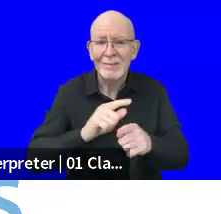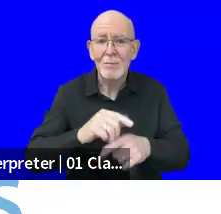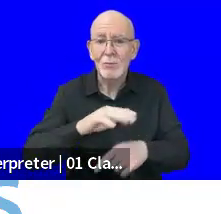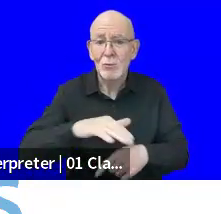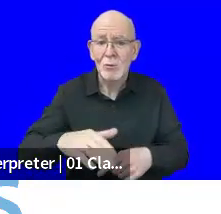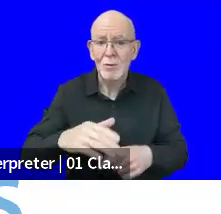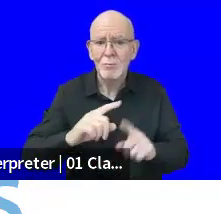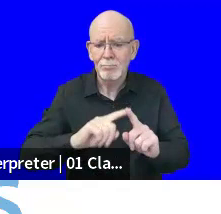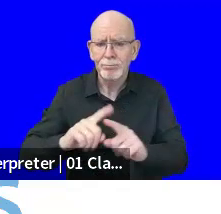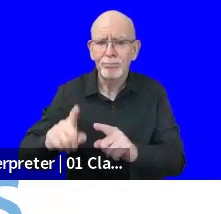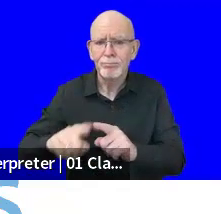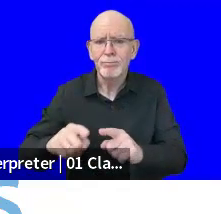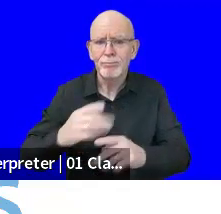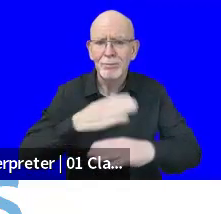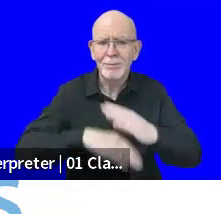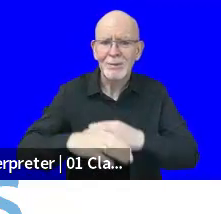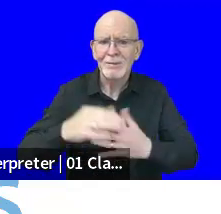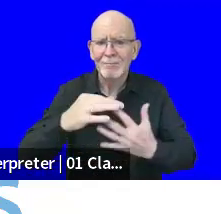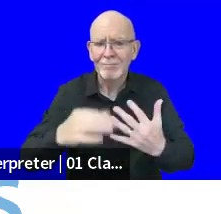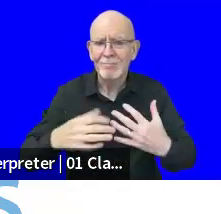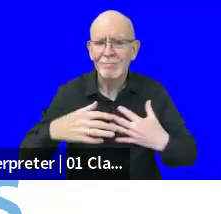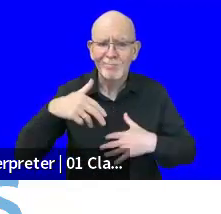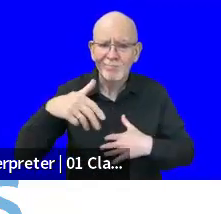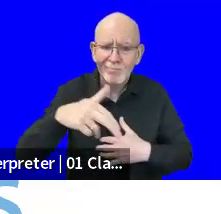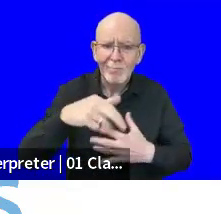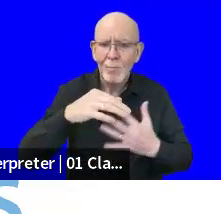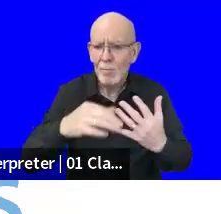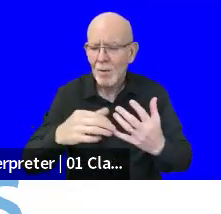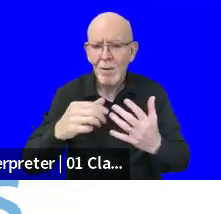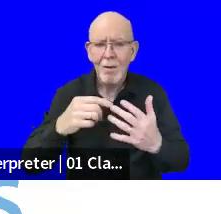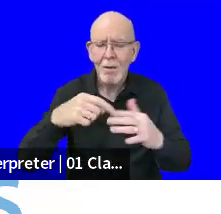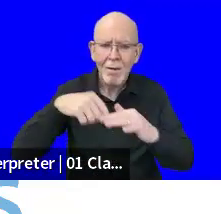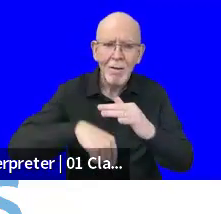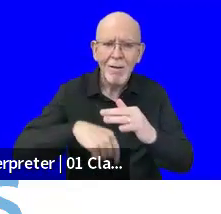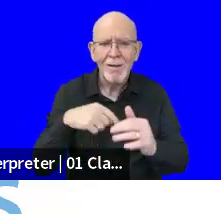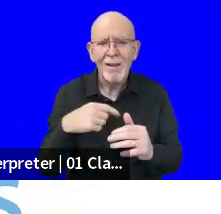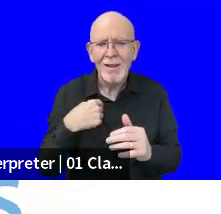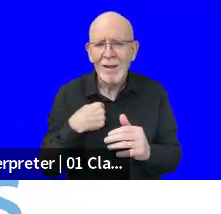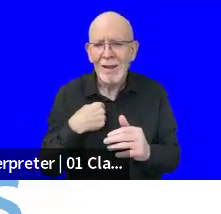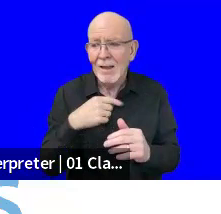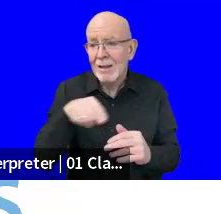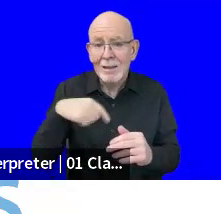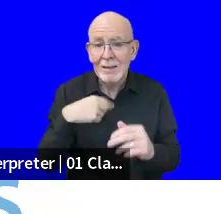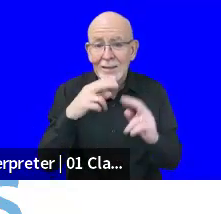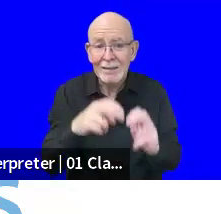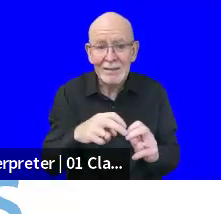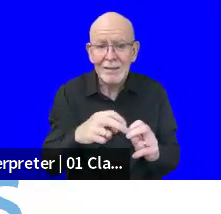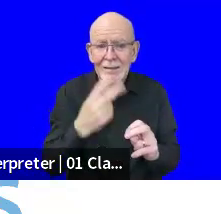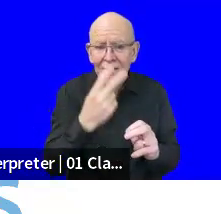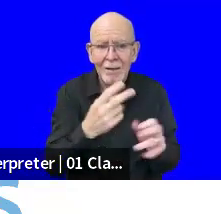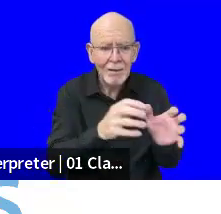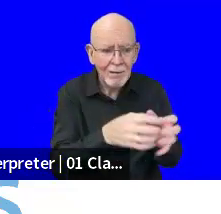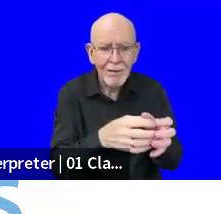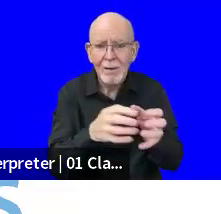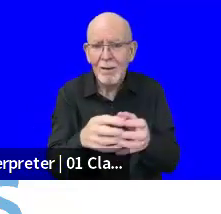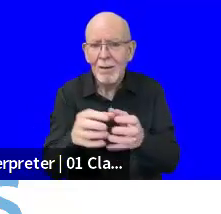group like this is because each group of children with disabilities with different type of functional limitation will face different barriers